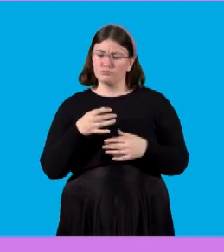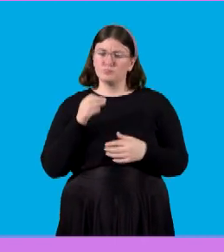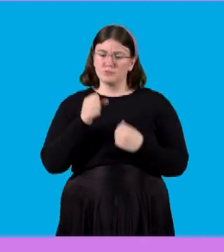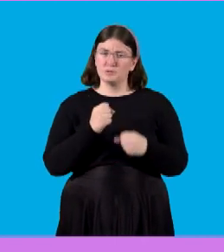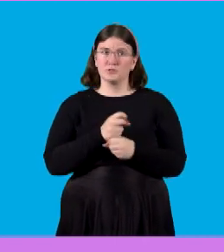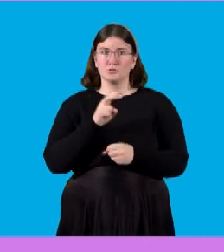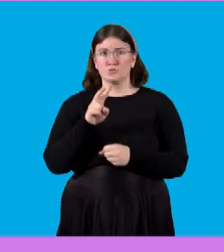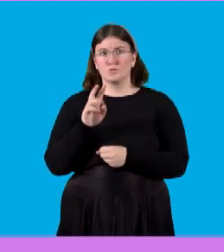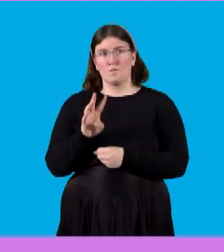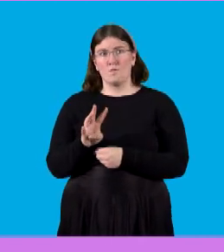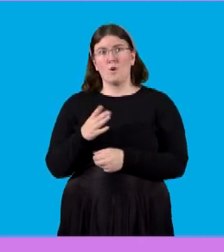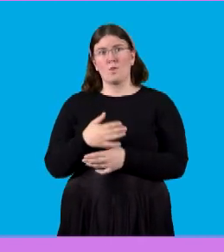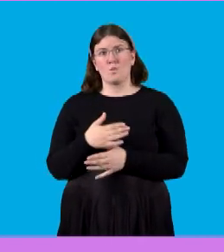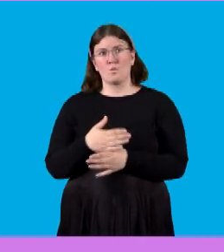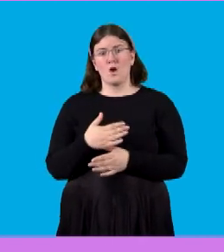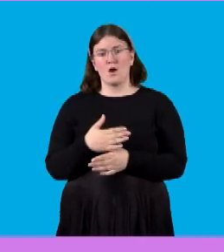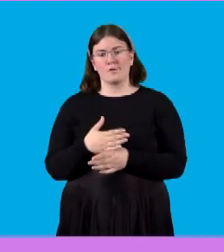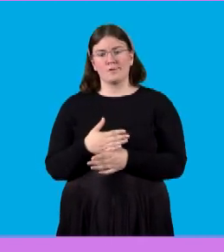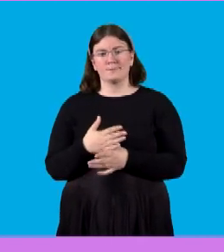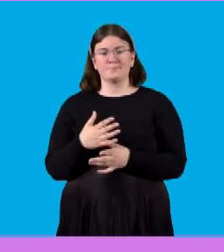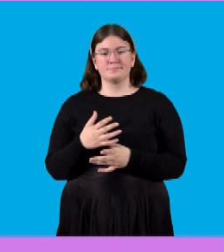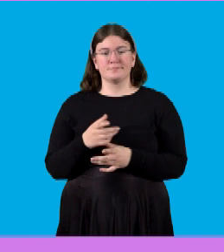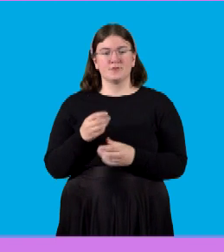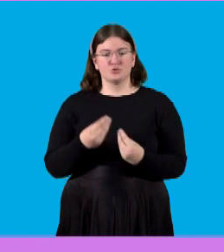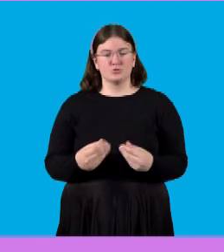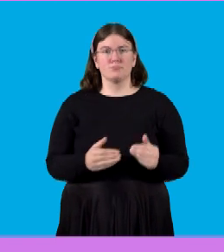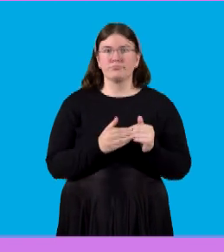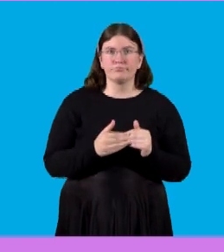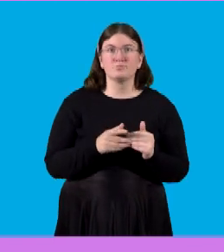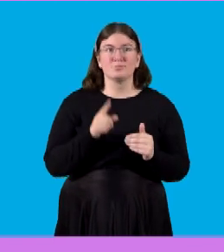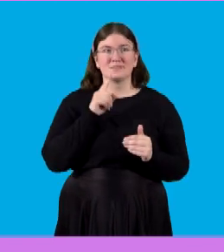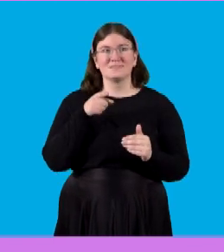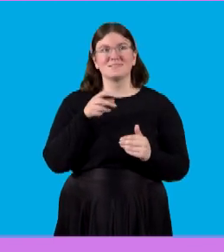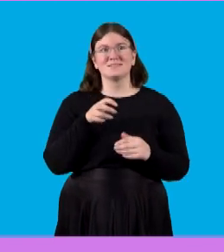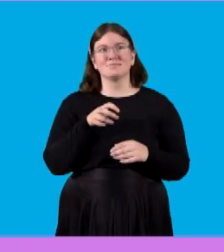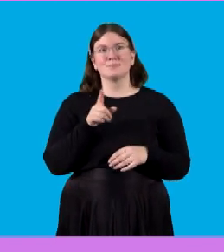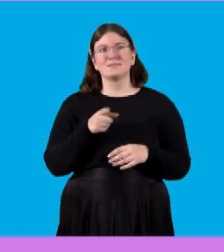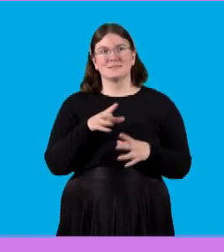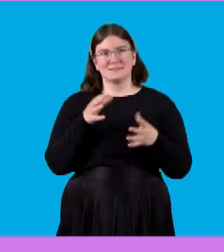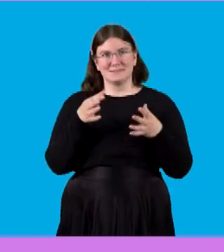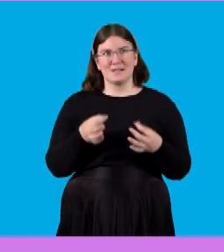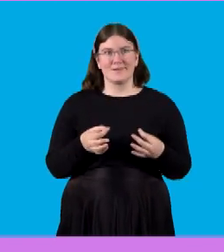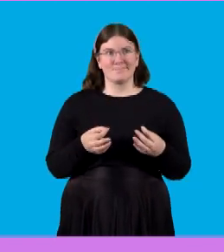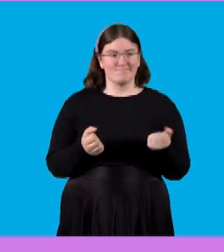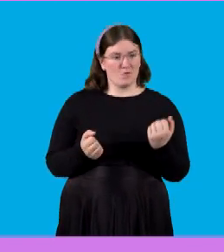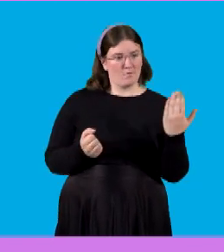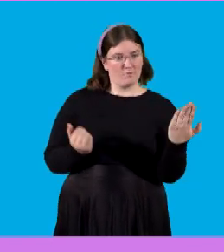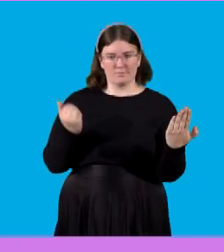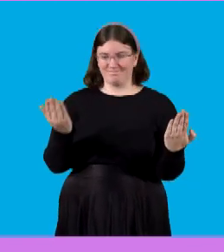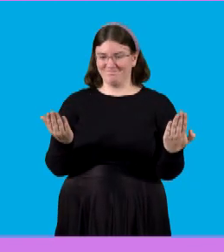still needs to decide which of the two offers to accept, right? Study the table below and answer the questions that